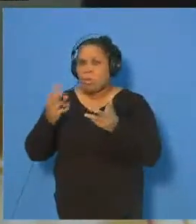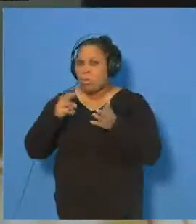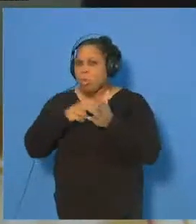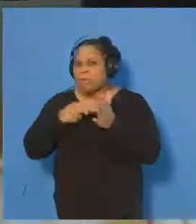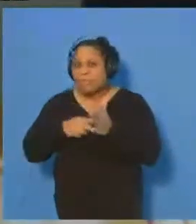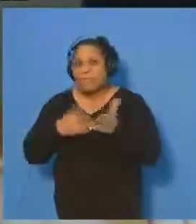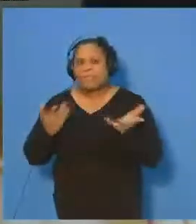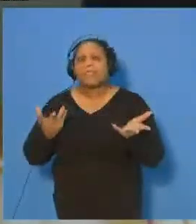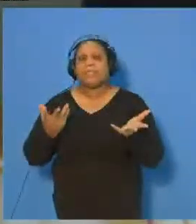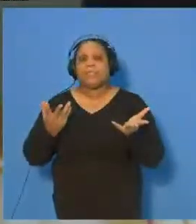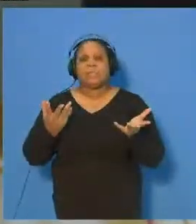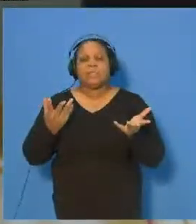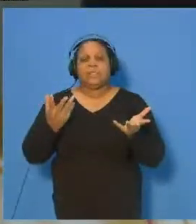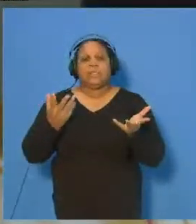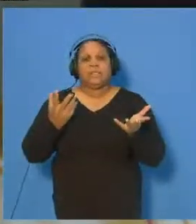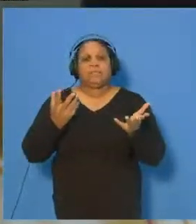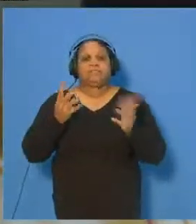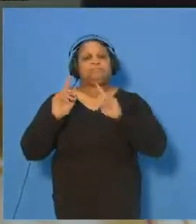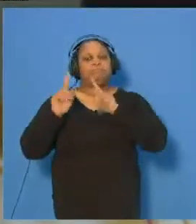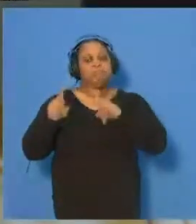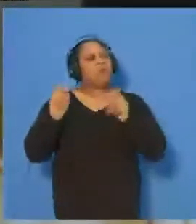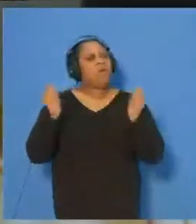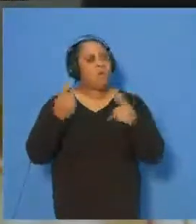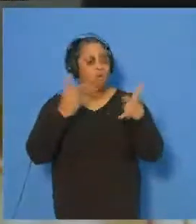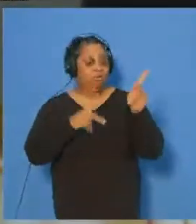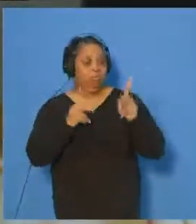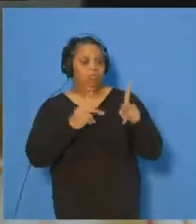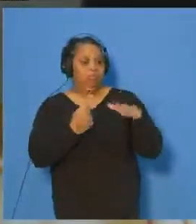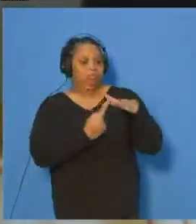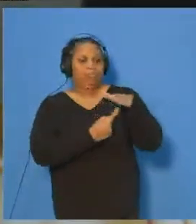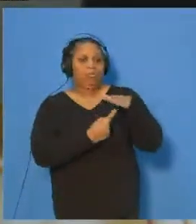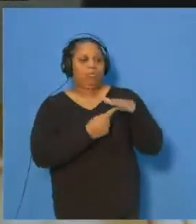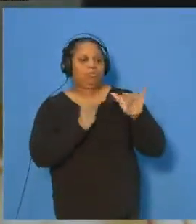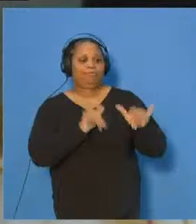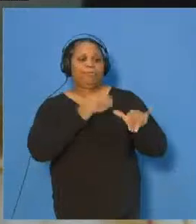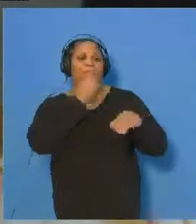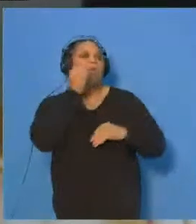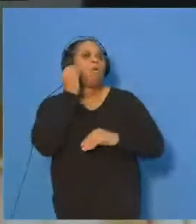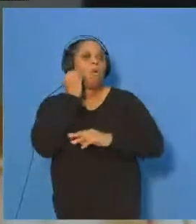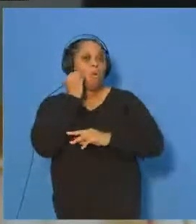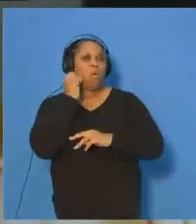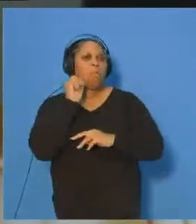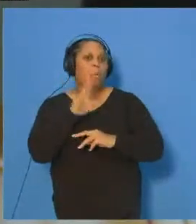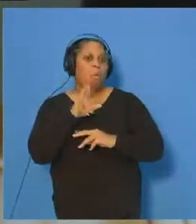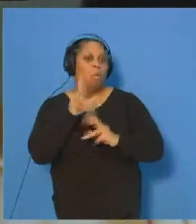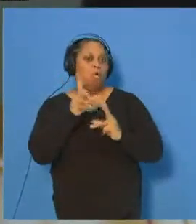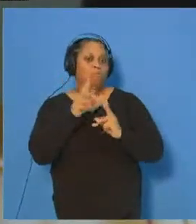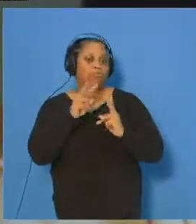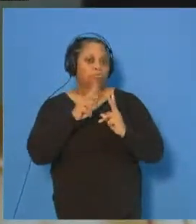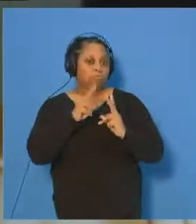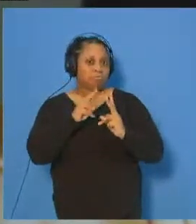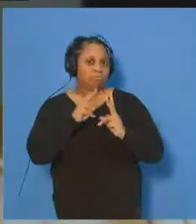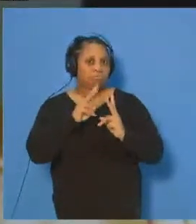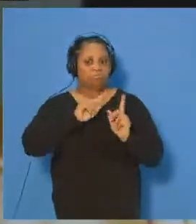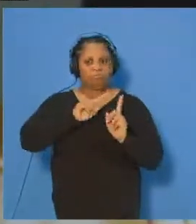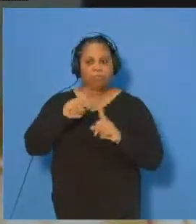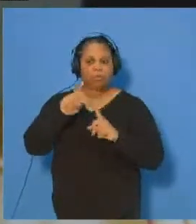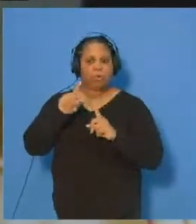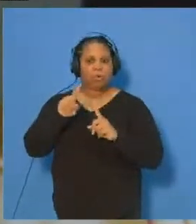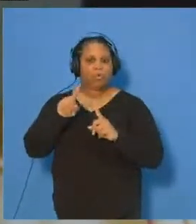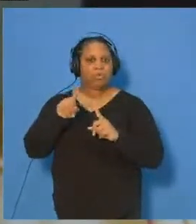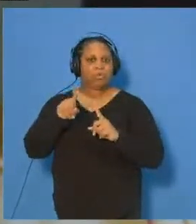All of the persons that are on quarantine would either be quarantined at their homes, or alternatively, those persons that would have entered